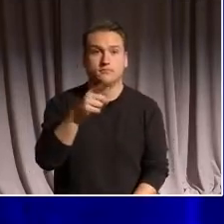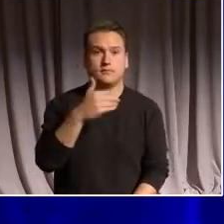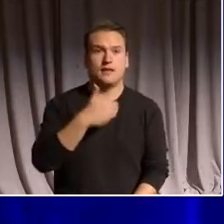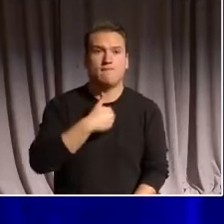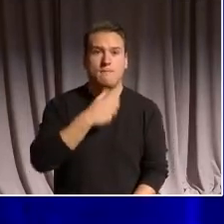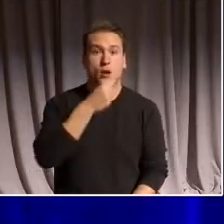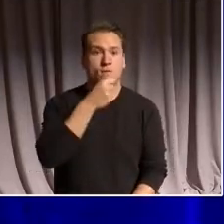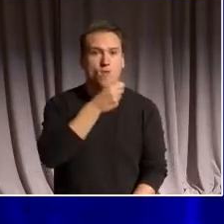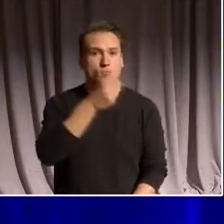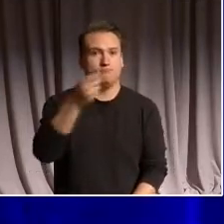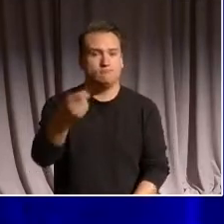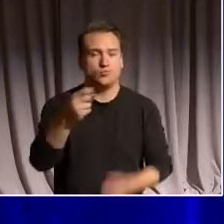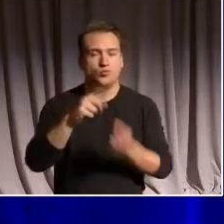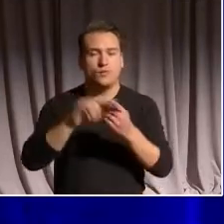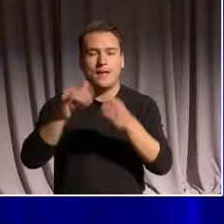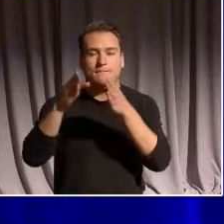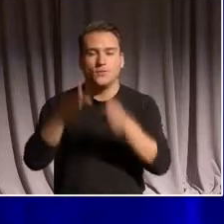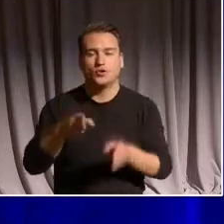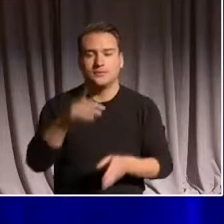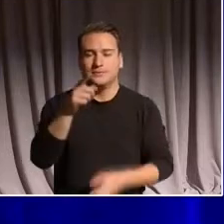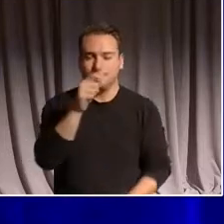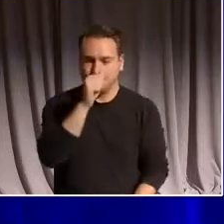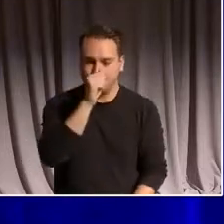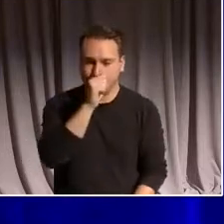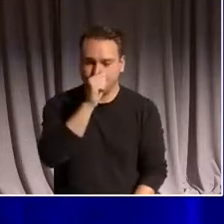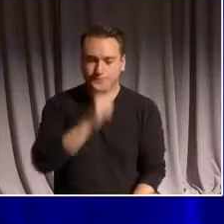on their way.